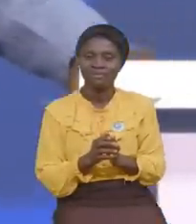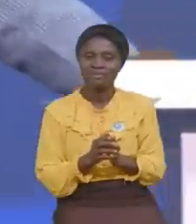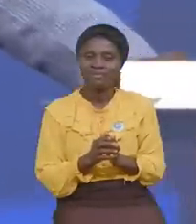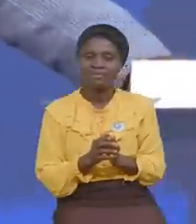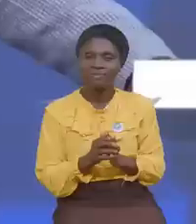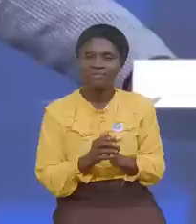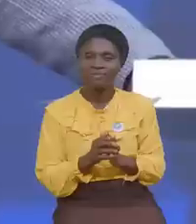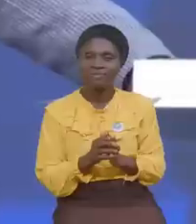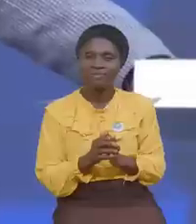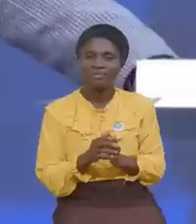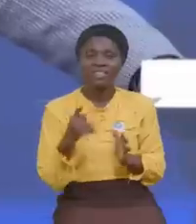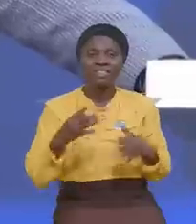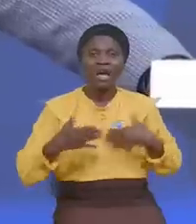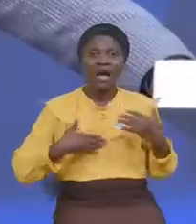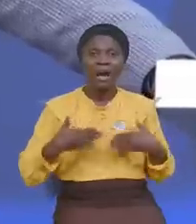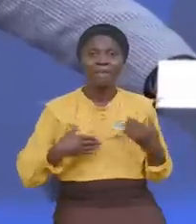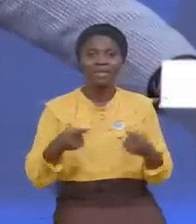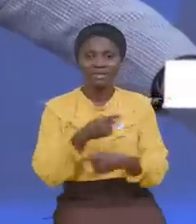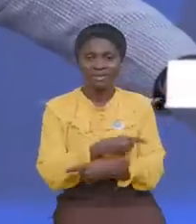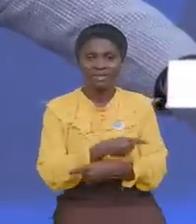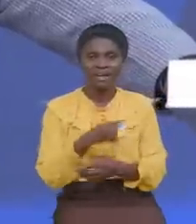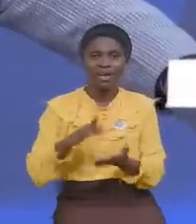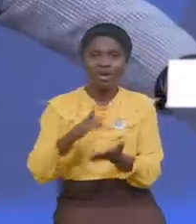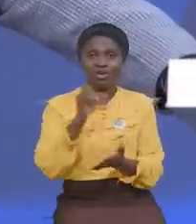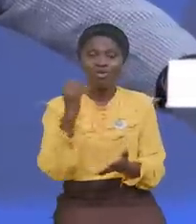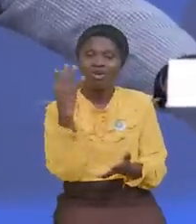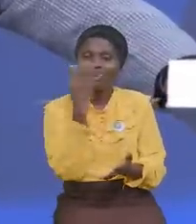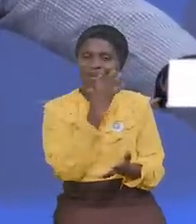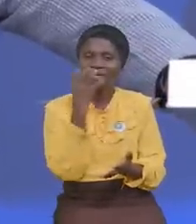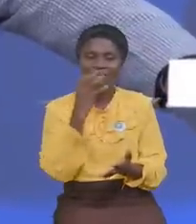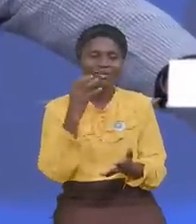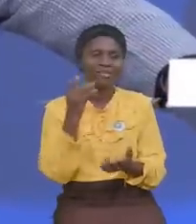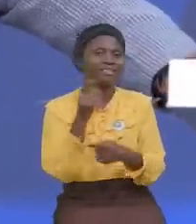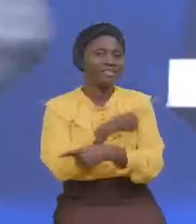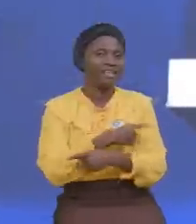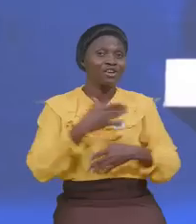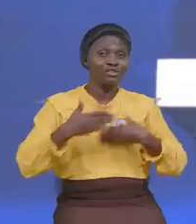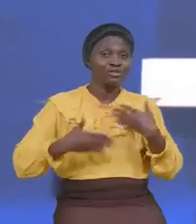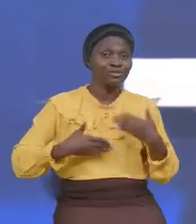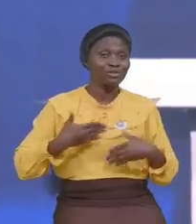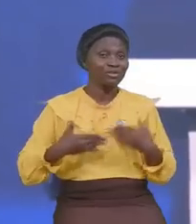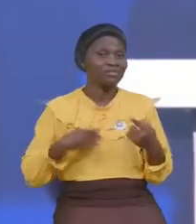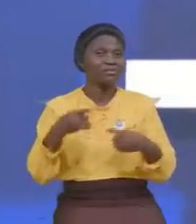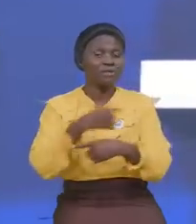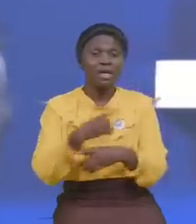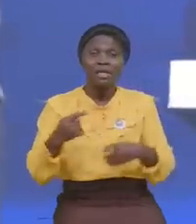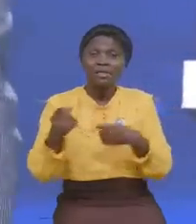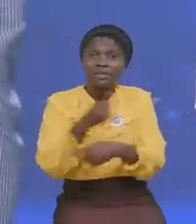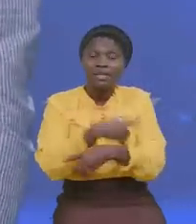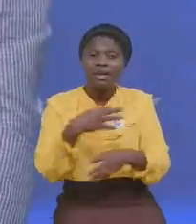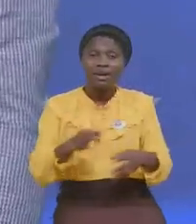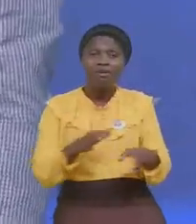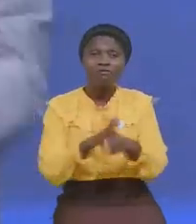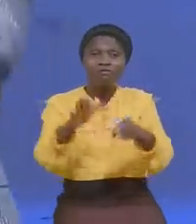The happy day, the glorious day, the joyful day, the day of fulfillment in